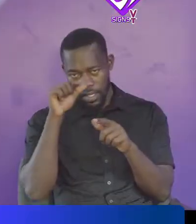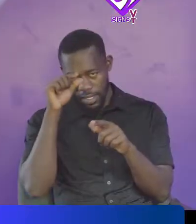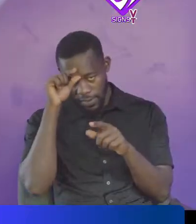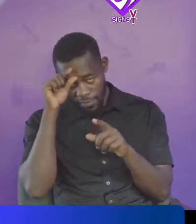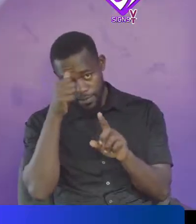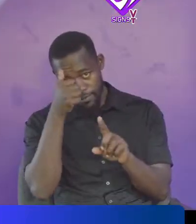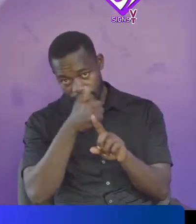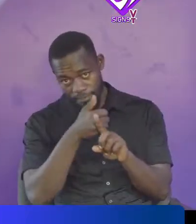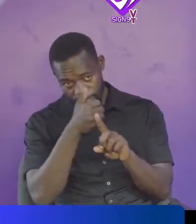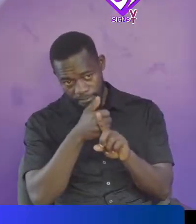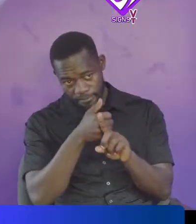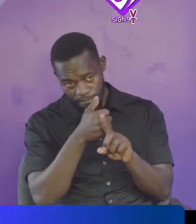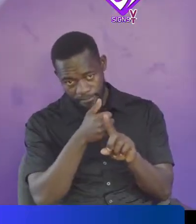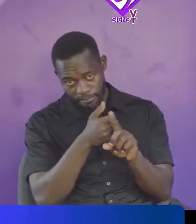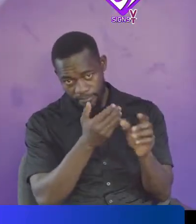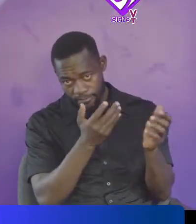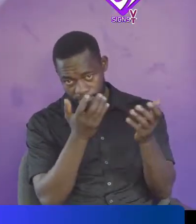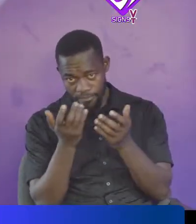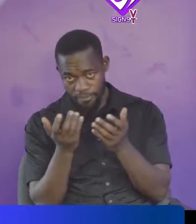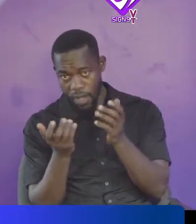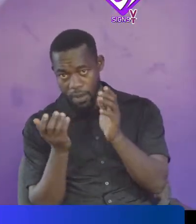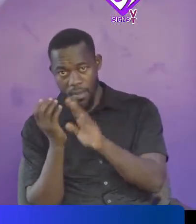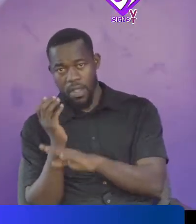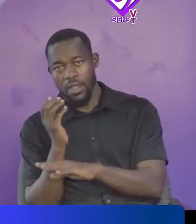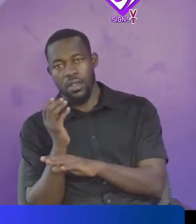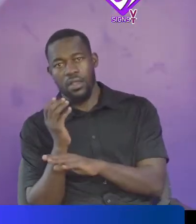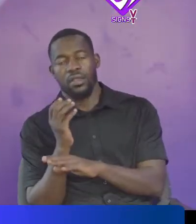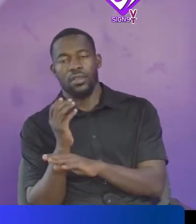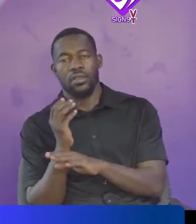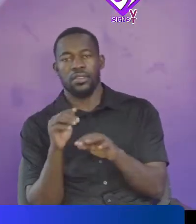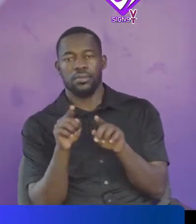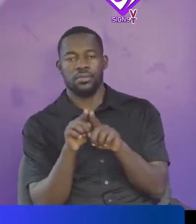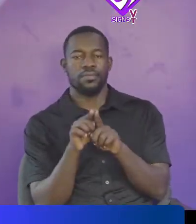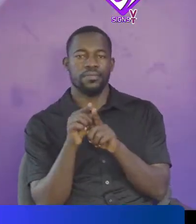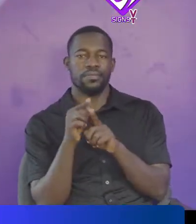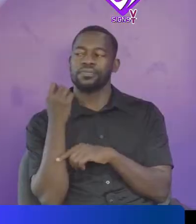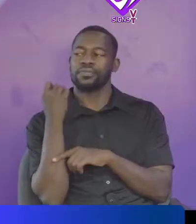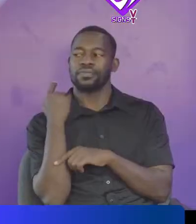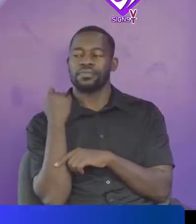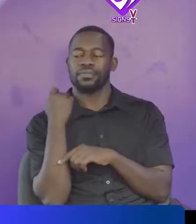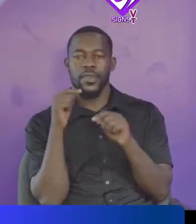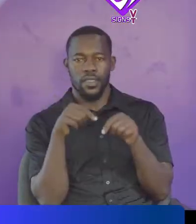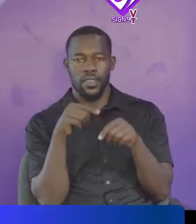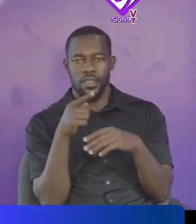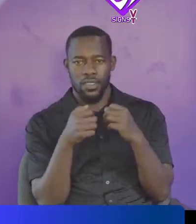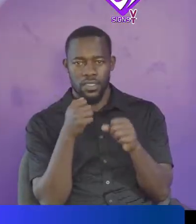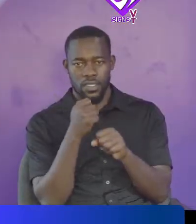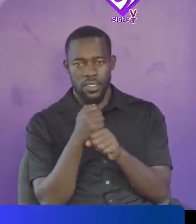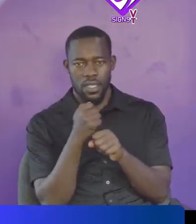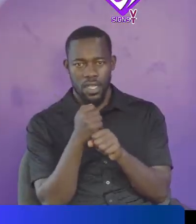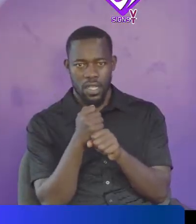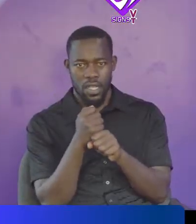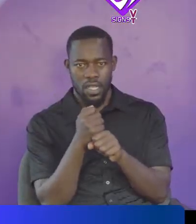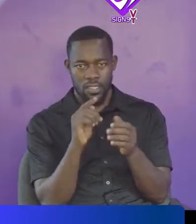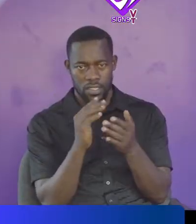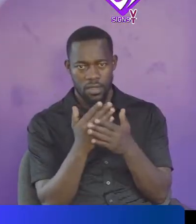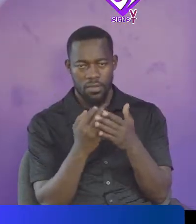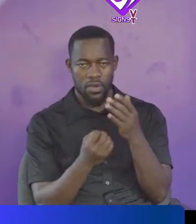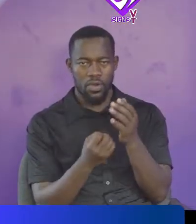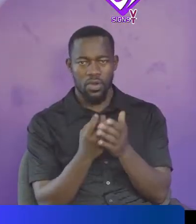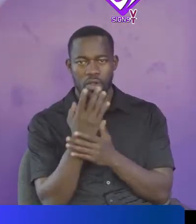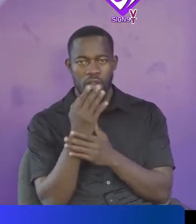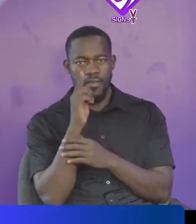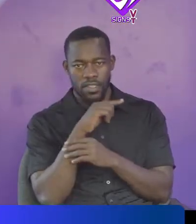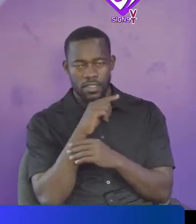they reclaimed them and back. we reclaimed them back. So as recent as this year, June, we were able to launch some of them by the British High